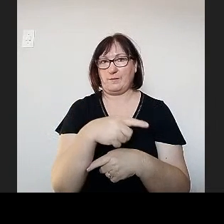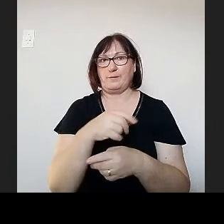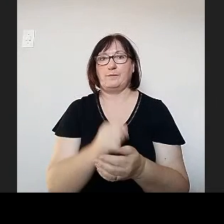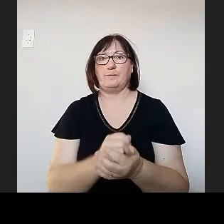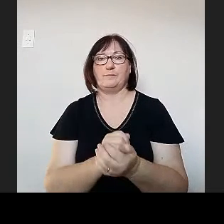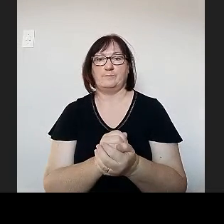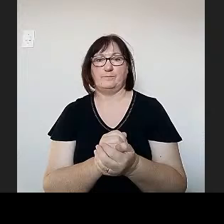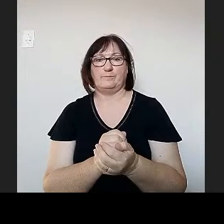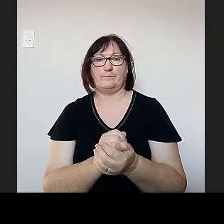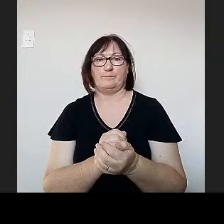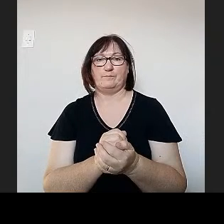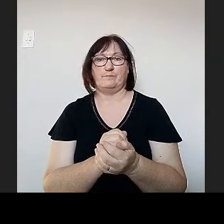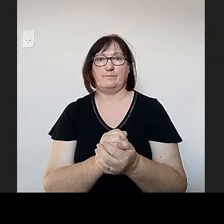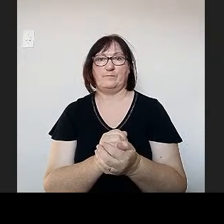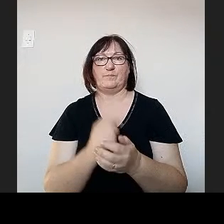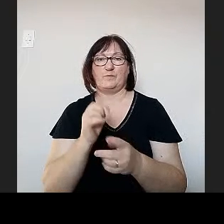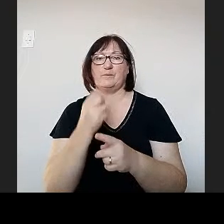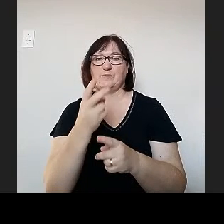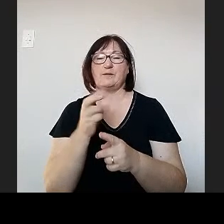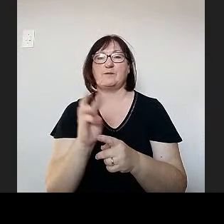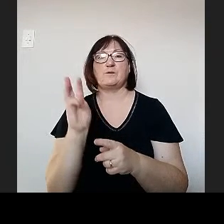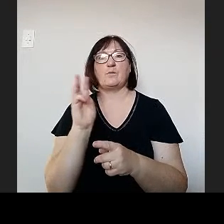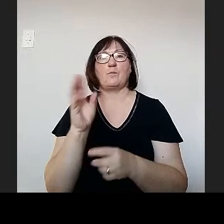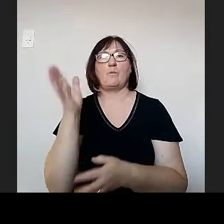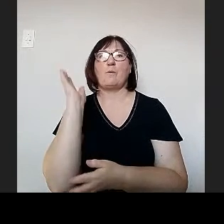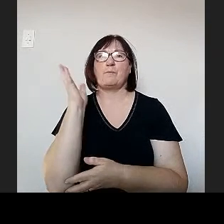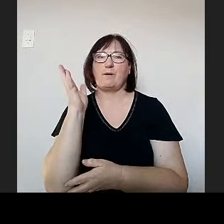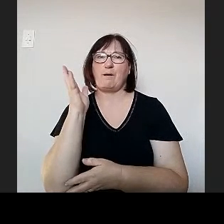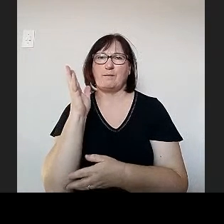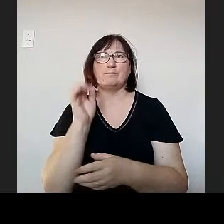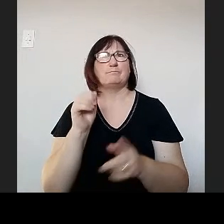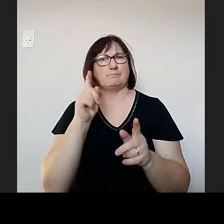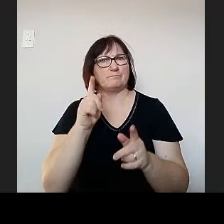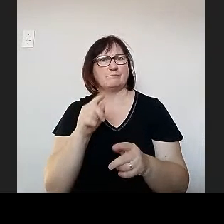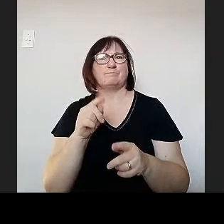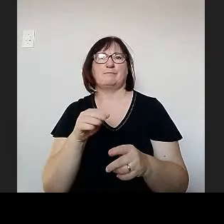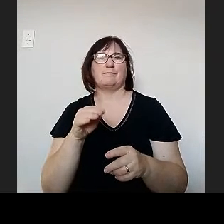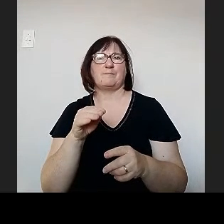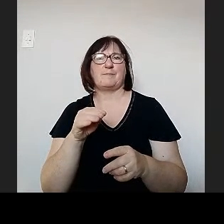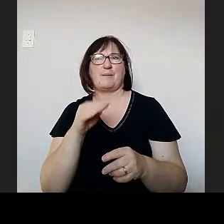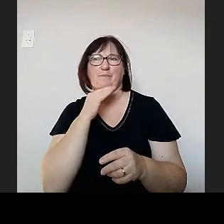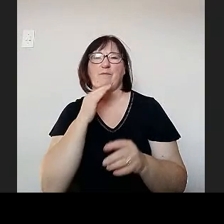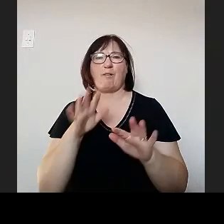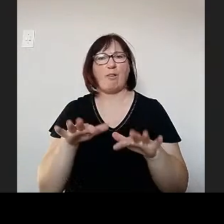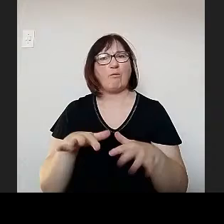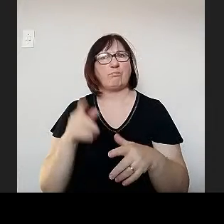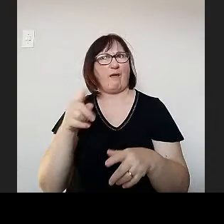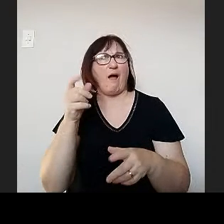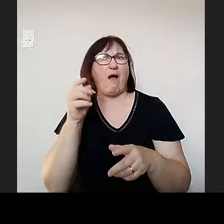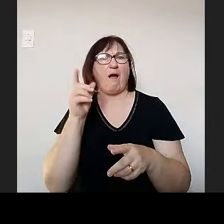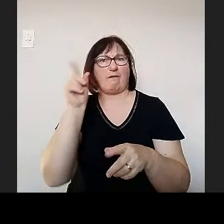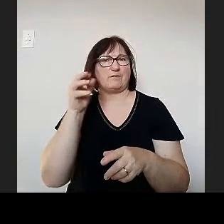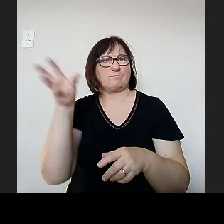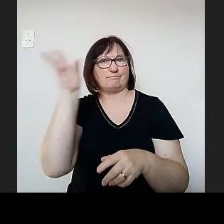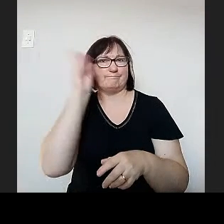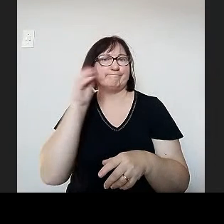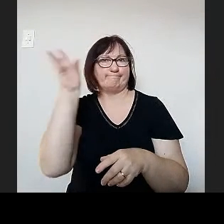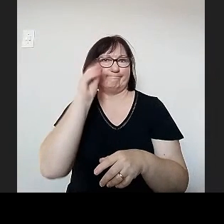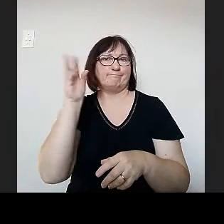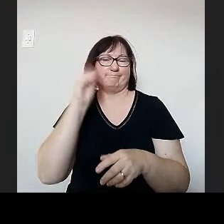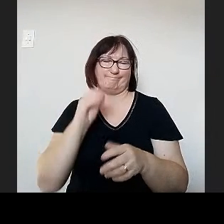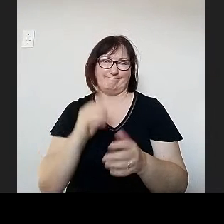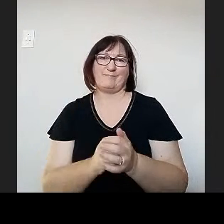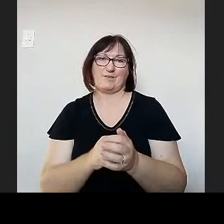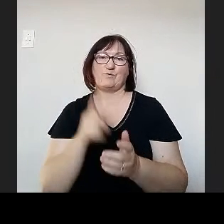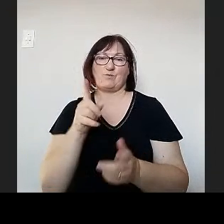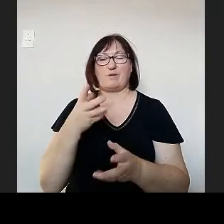to find this webinar very meaningful and very fruitful to what you would like to hear. I hope it's going to be as beneficial as we